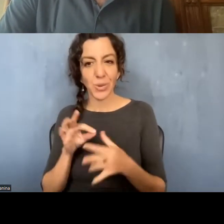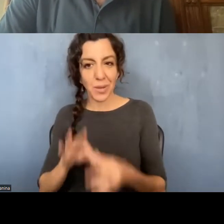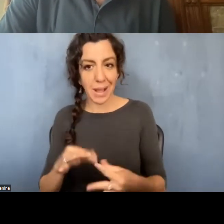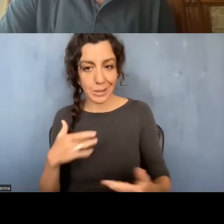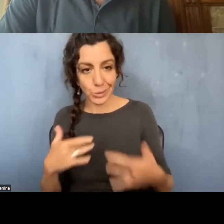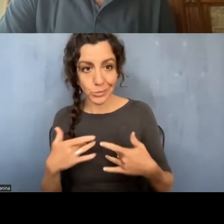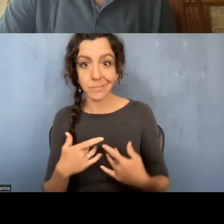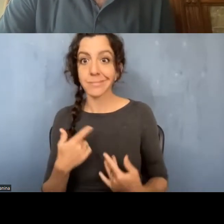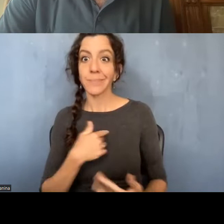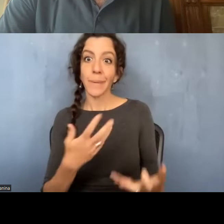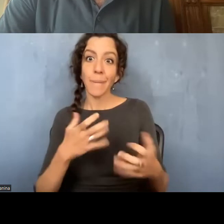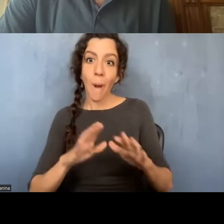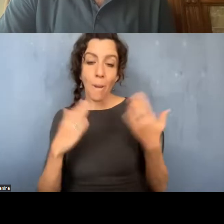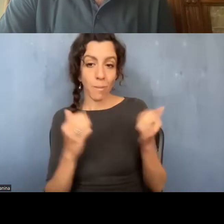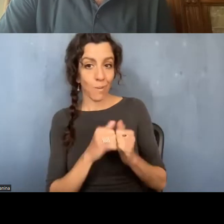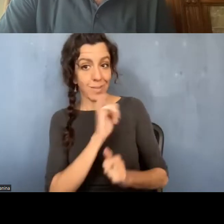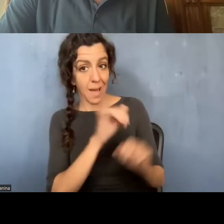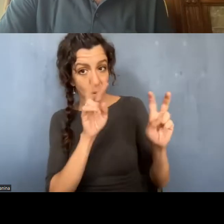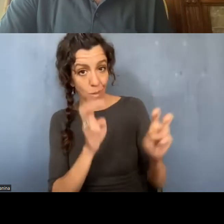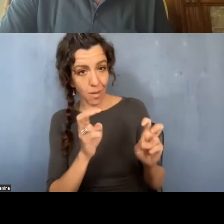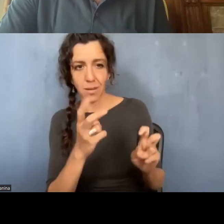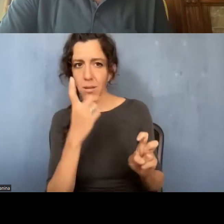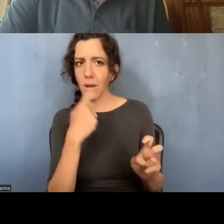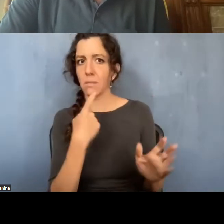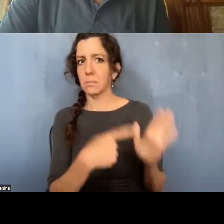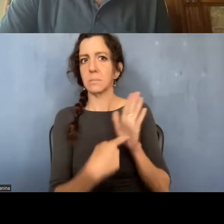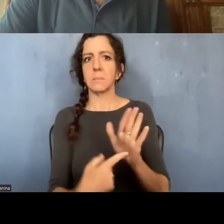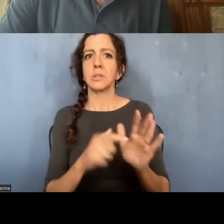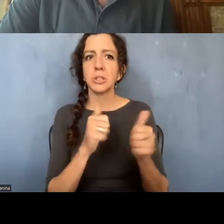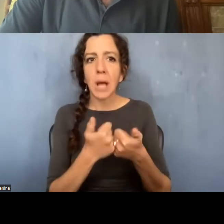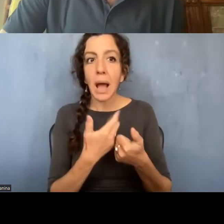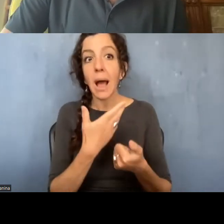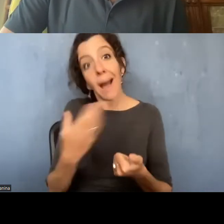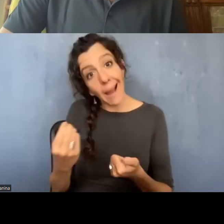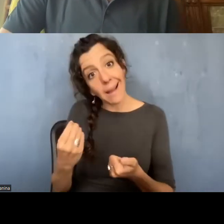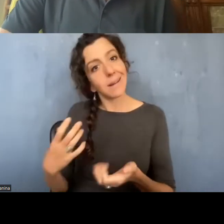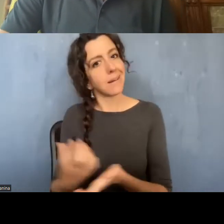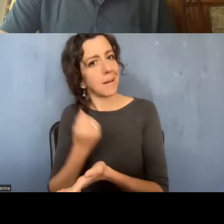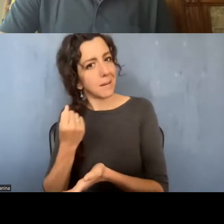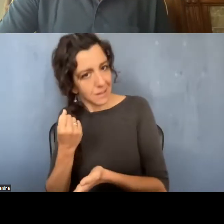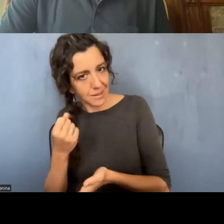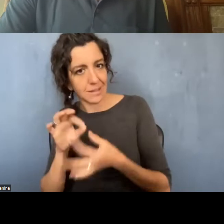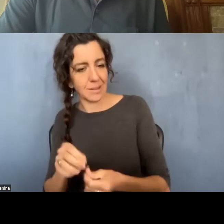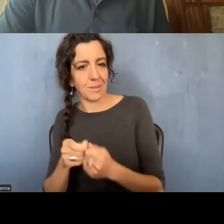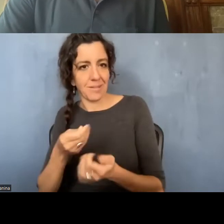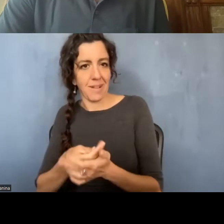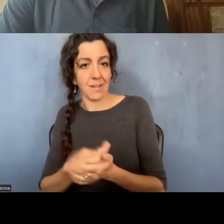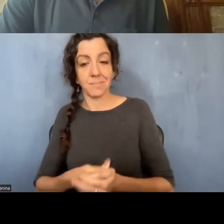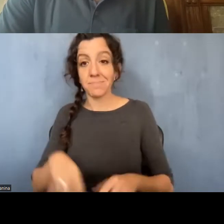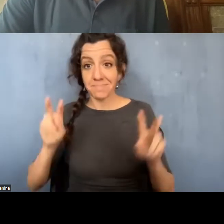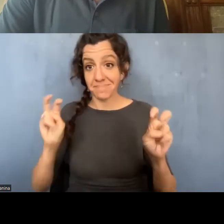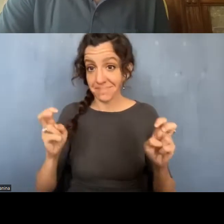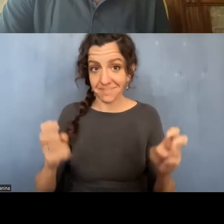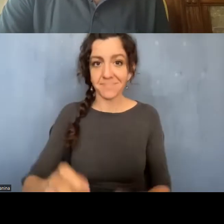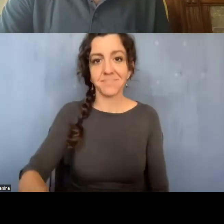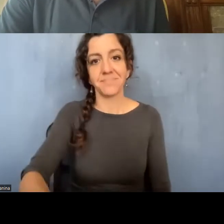captures both the challenges and the opportunities associated with funding. Quote, "The emergency relief funding